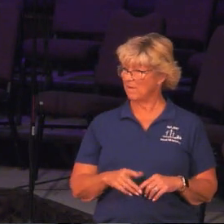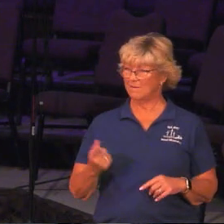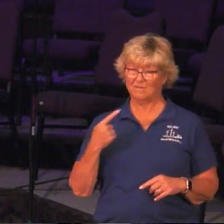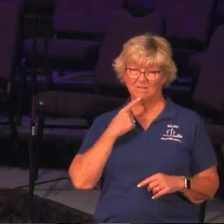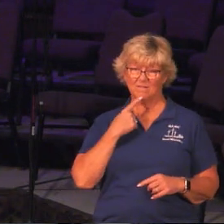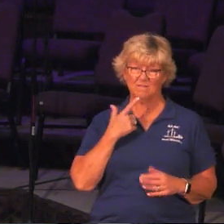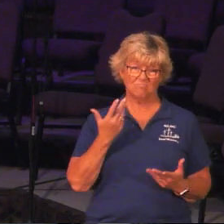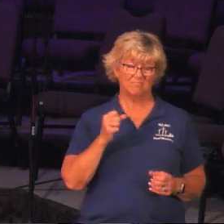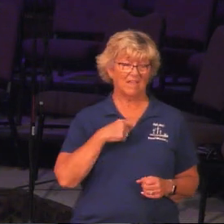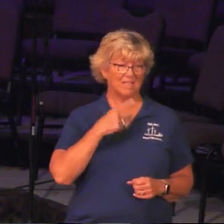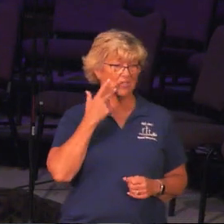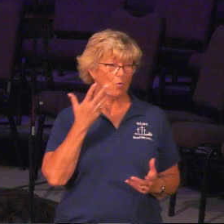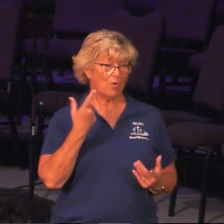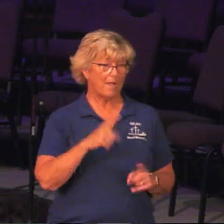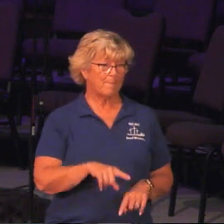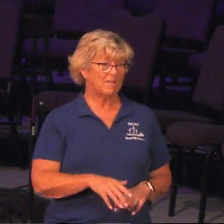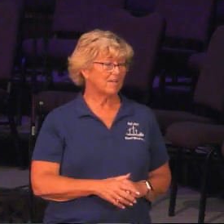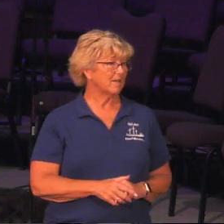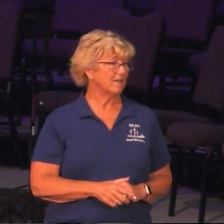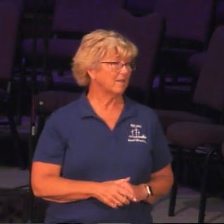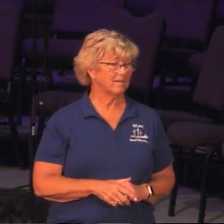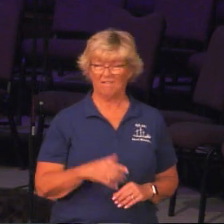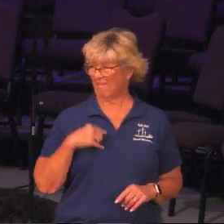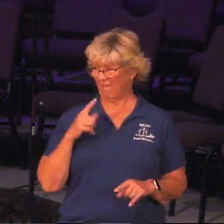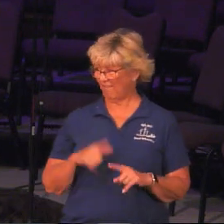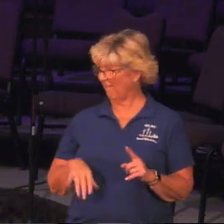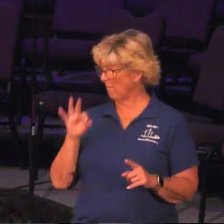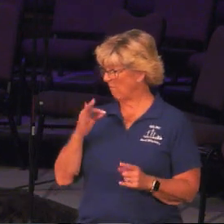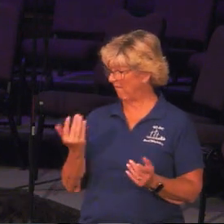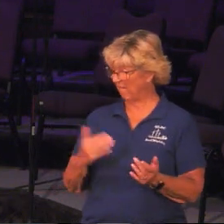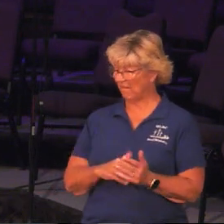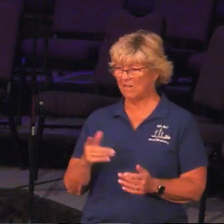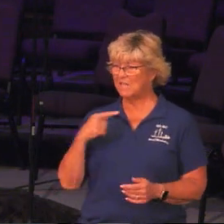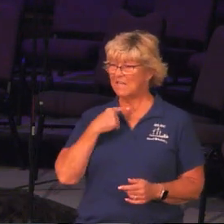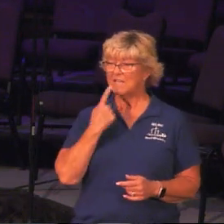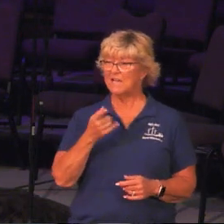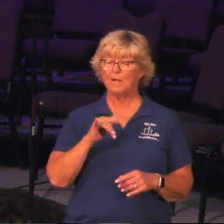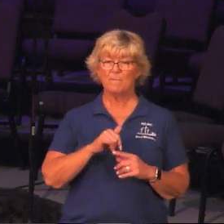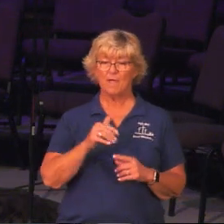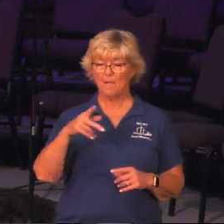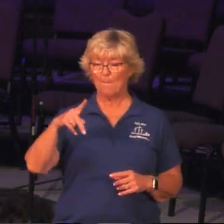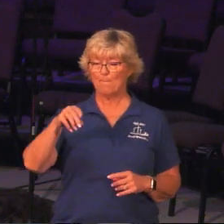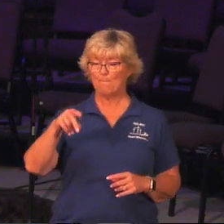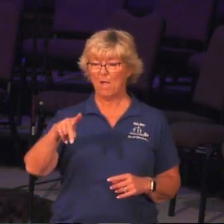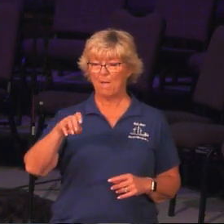she goes, yeah, that's not what happened. I said, I can't do that. What am I going to do? She goes, tell them the Popeye story.